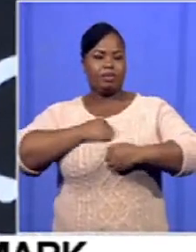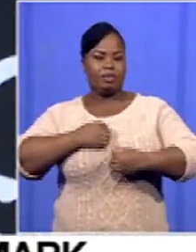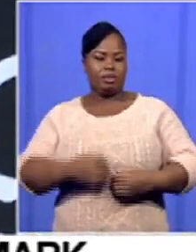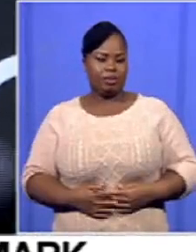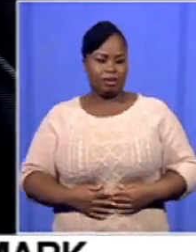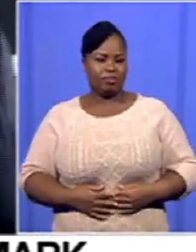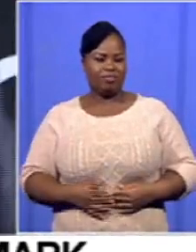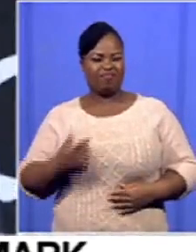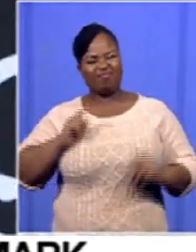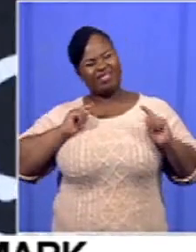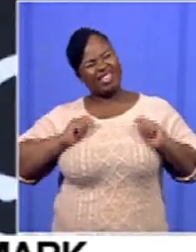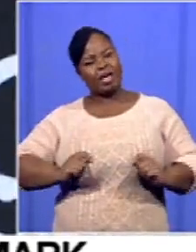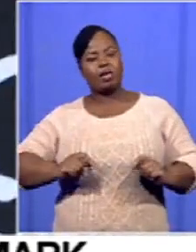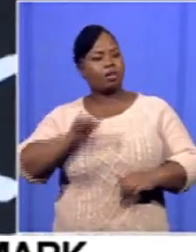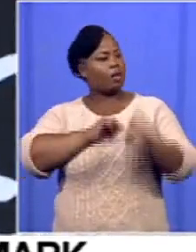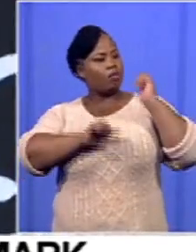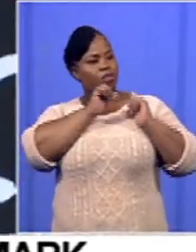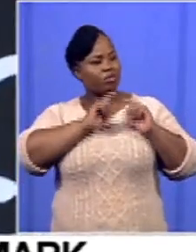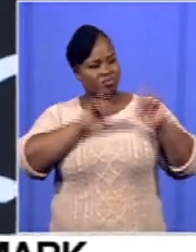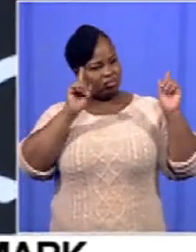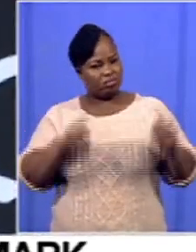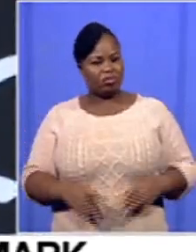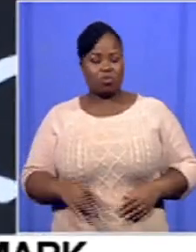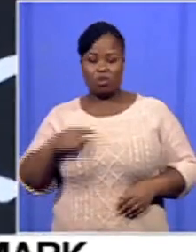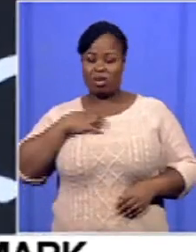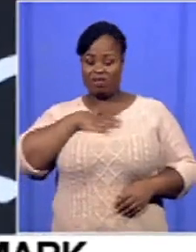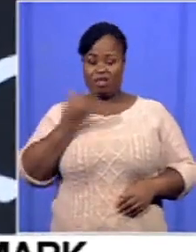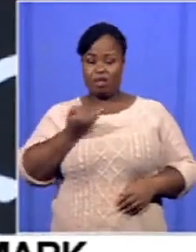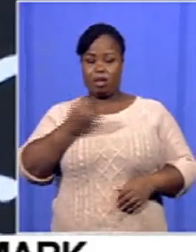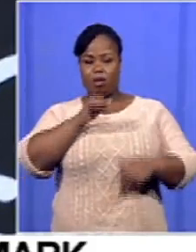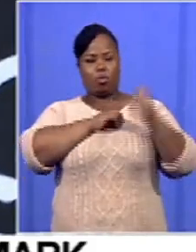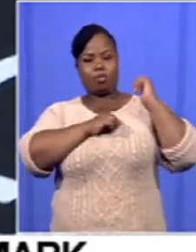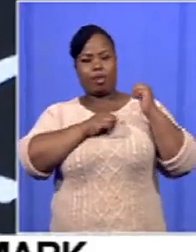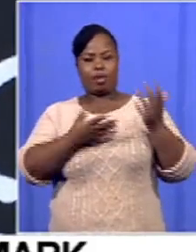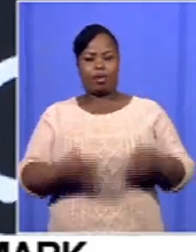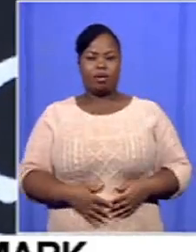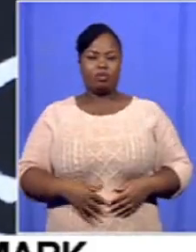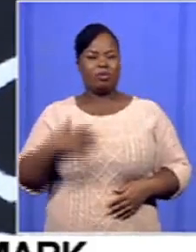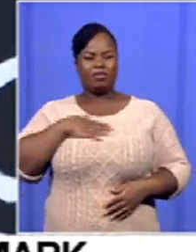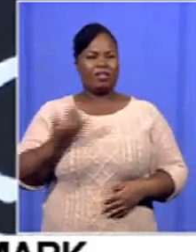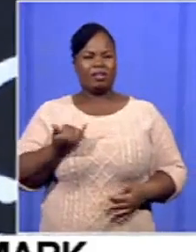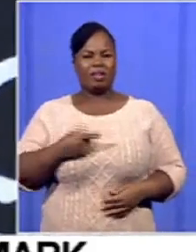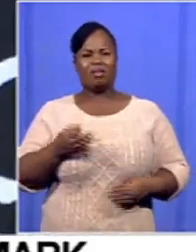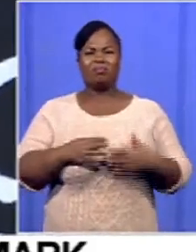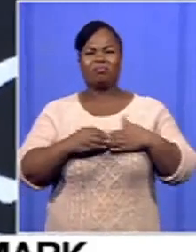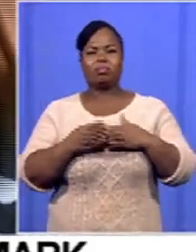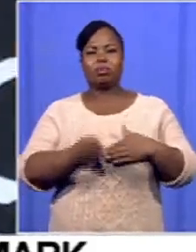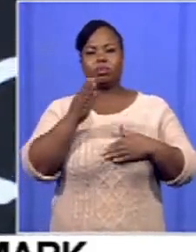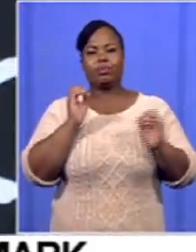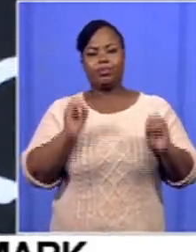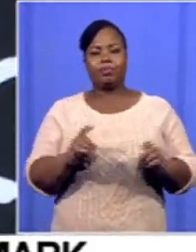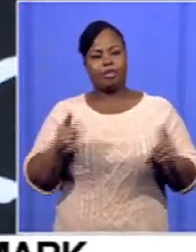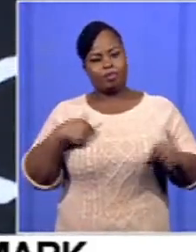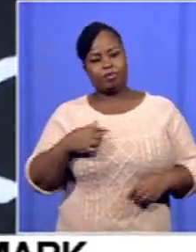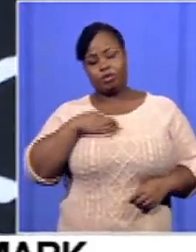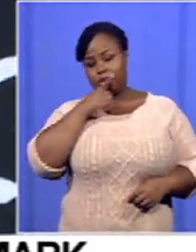I'm tired of us going backwards. It feels like we are going backwards. It feels like we are not heading in the right direction. But I'm here